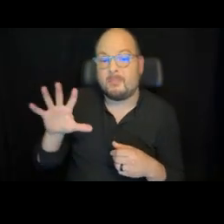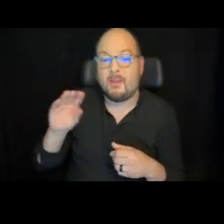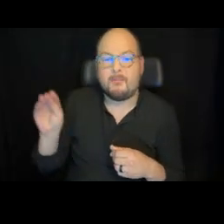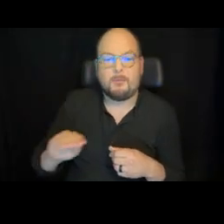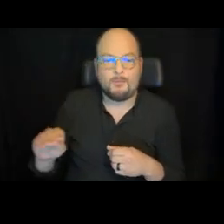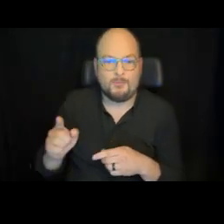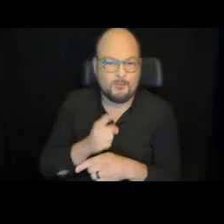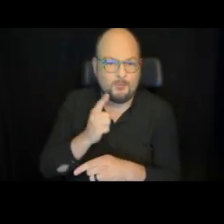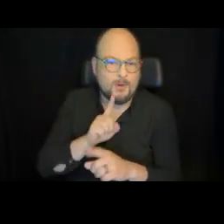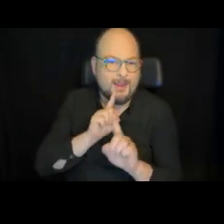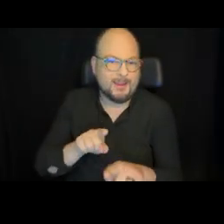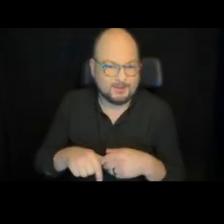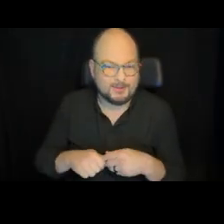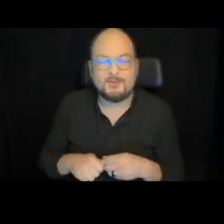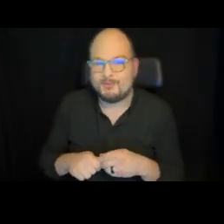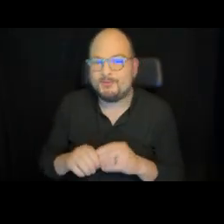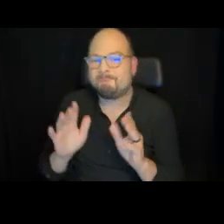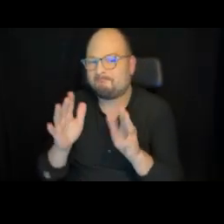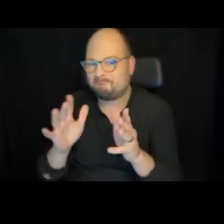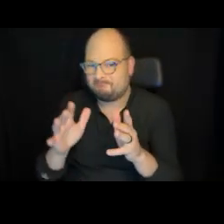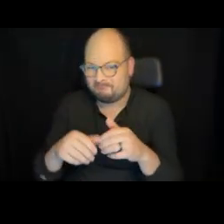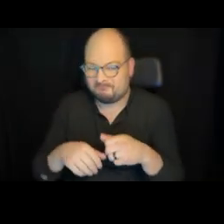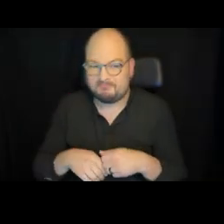correct. Great job.